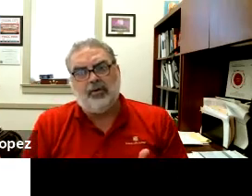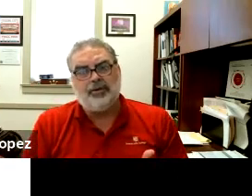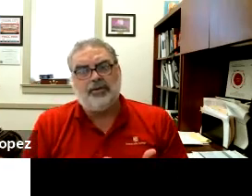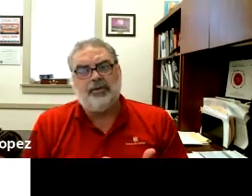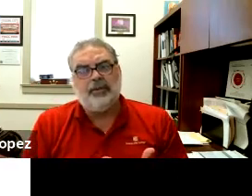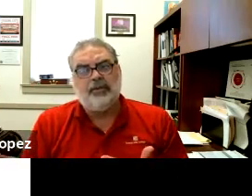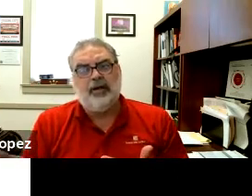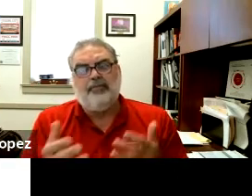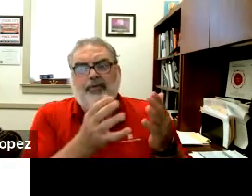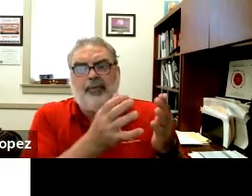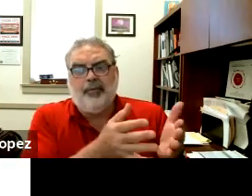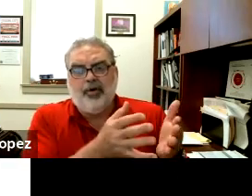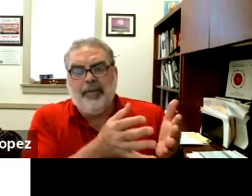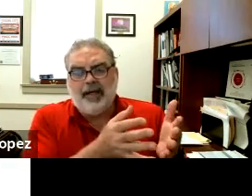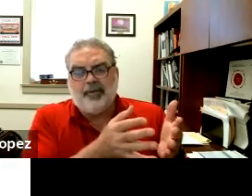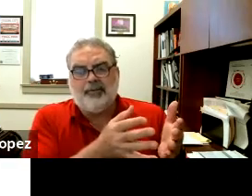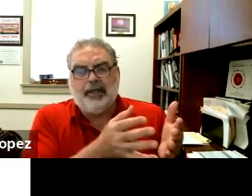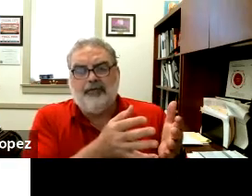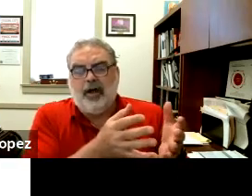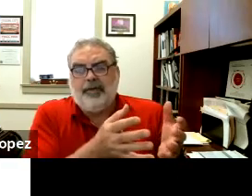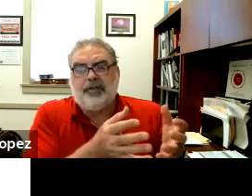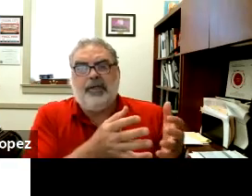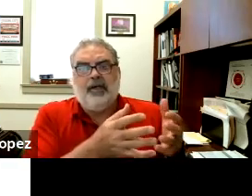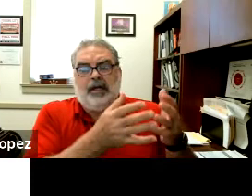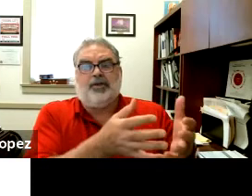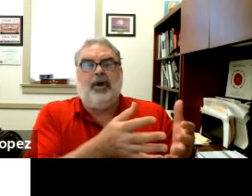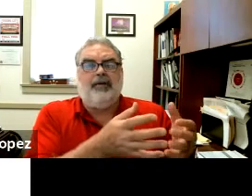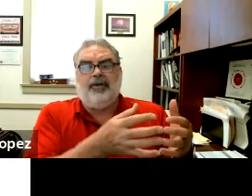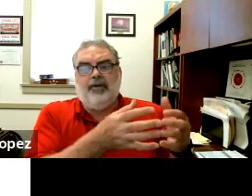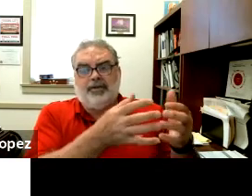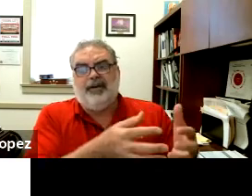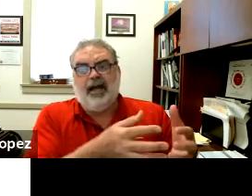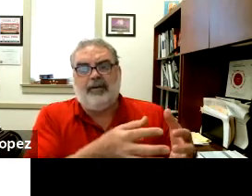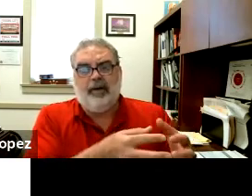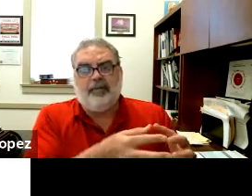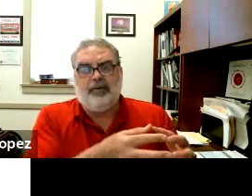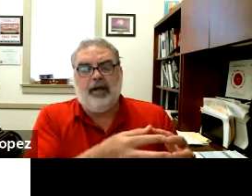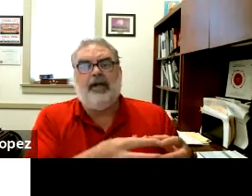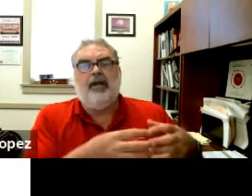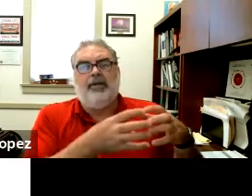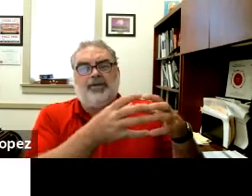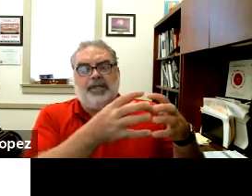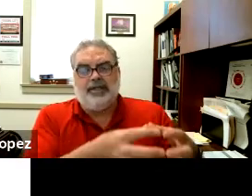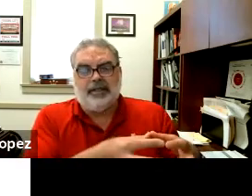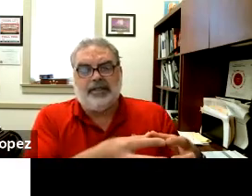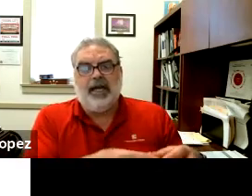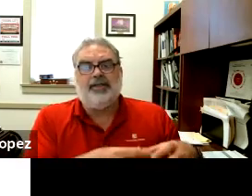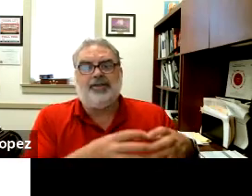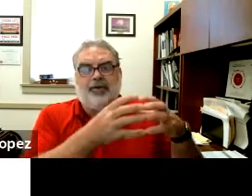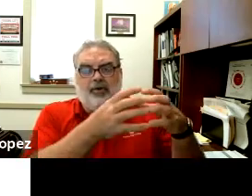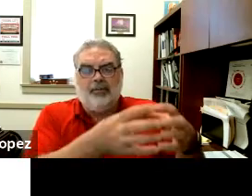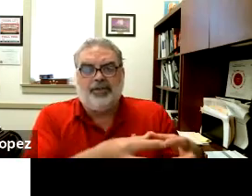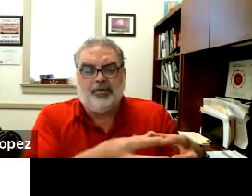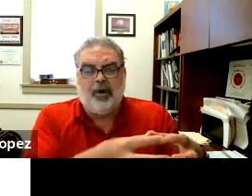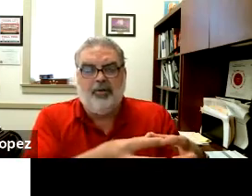the goals, right? Both from a programmatic perspective, and obviously that's great for you as a faculty member, right? You're seeing success,